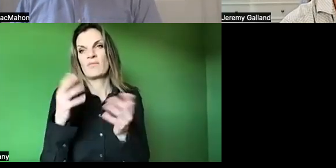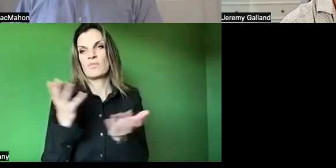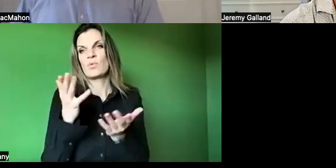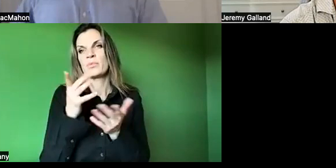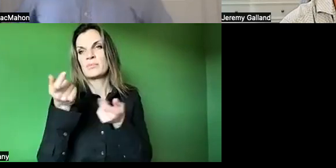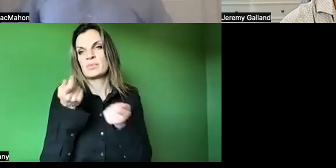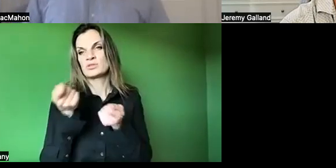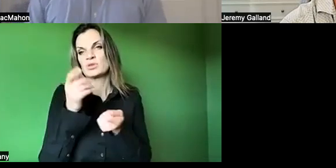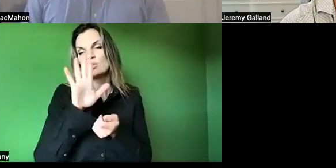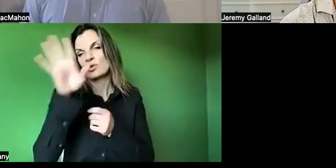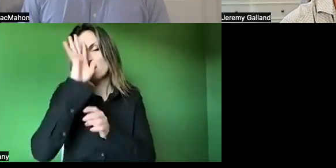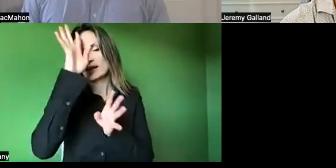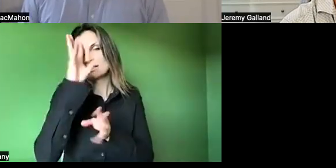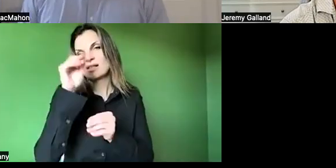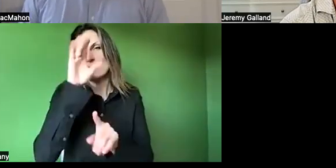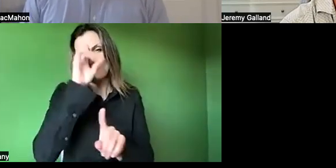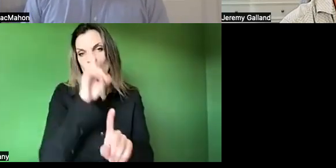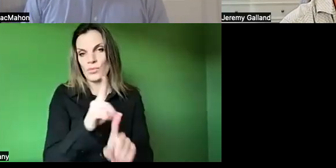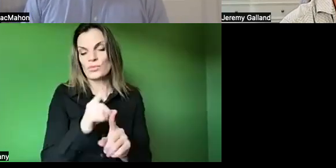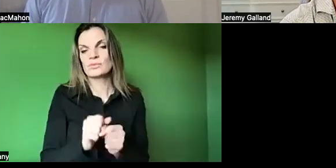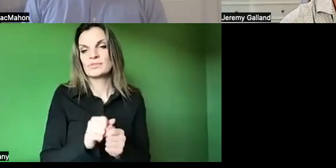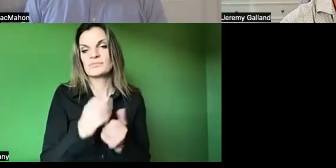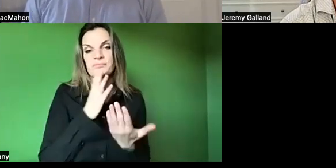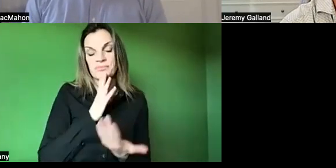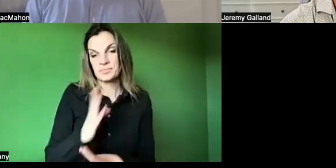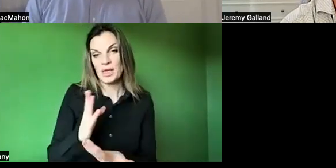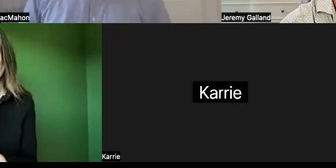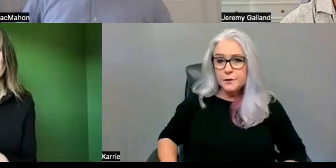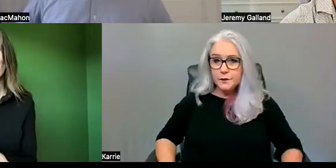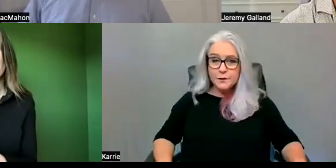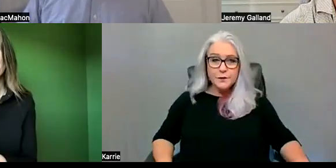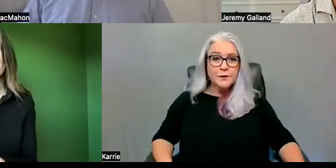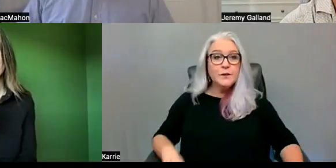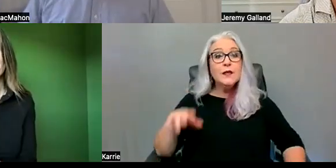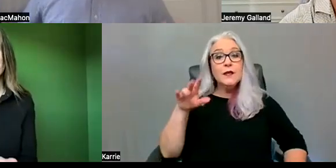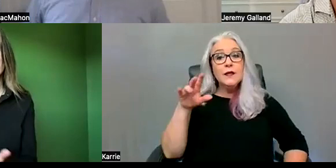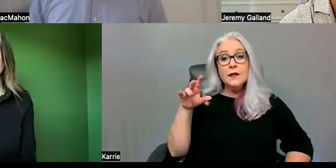administrators' ideas and goals are. Thank you. Theresa McCaffrey?